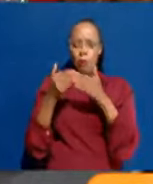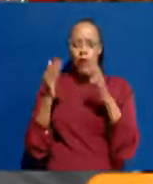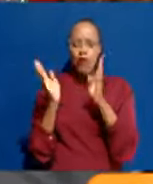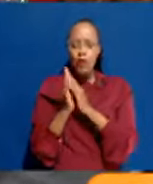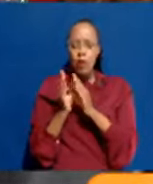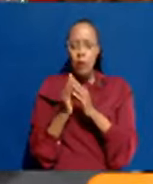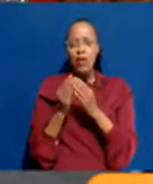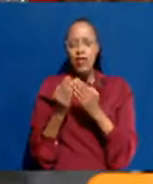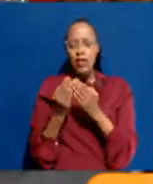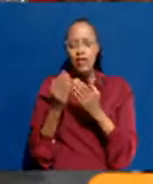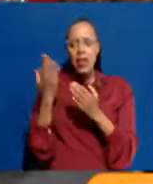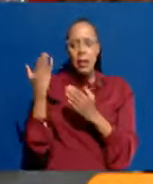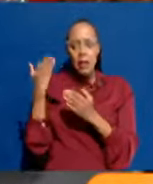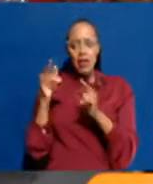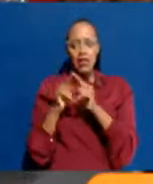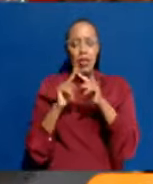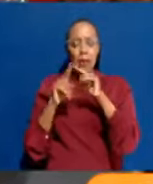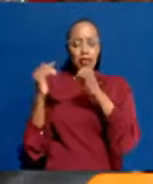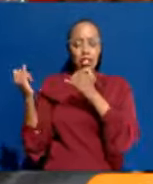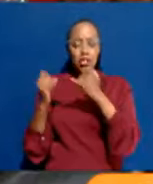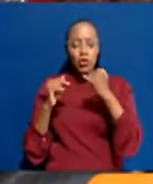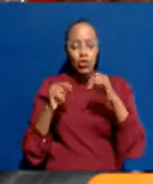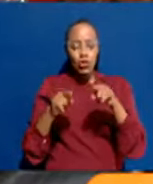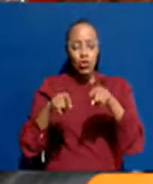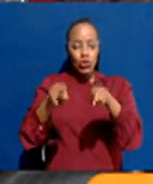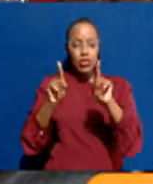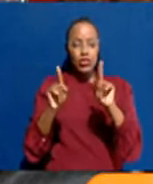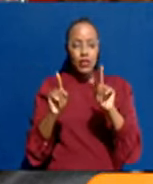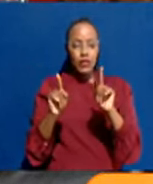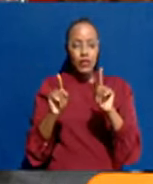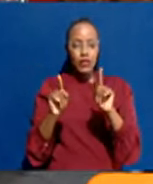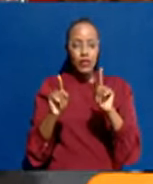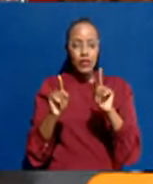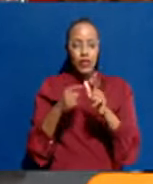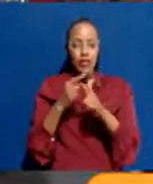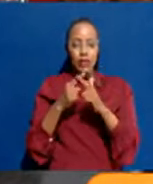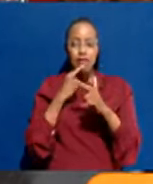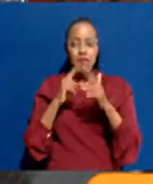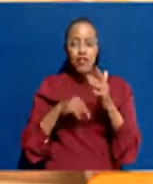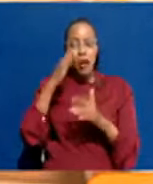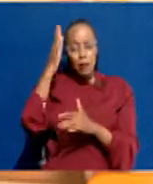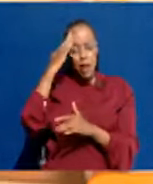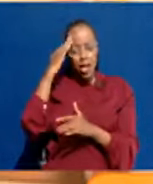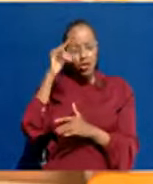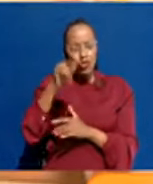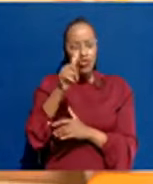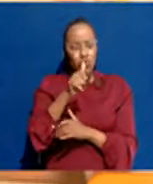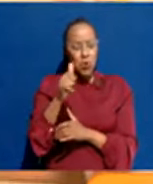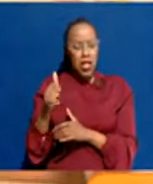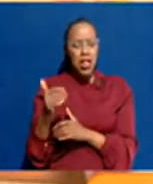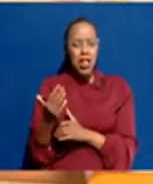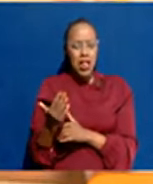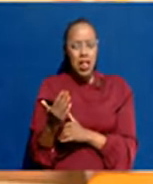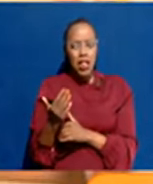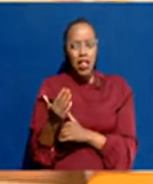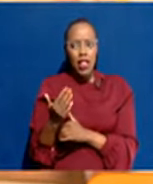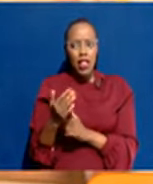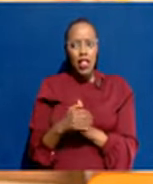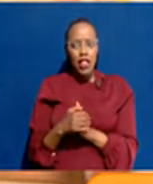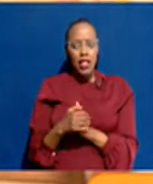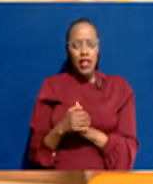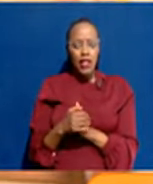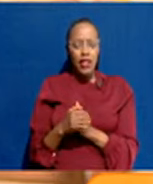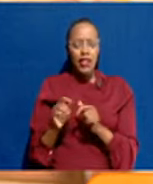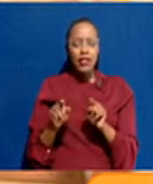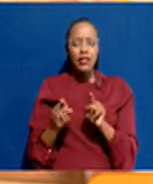several times before, but you introduced yourself. Yeah, he told me, I know you, and